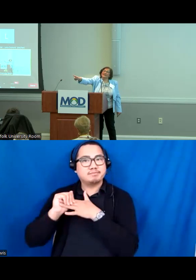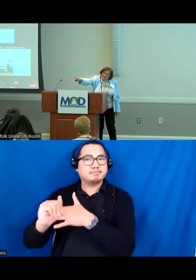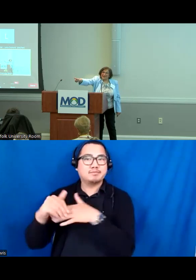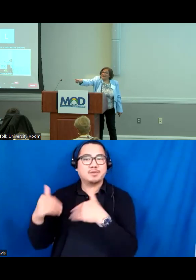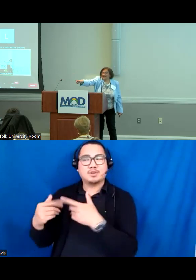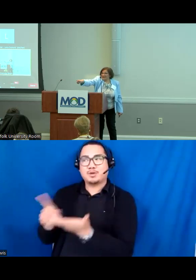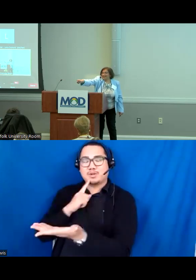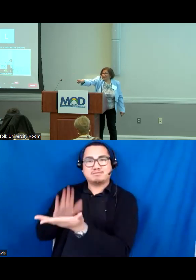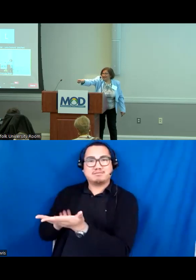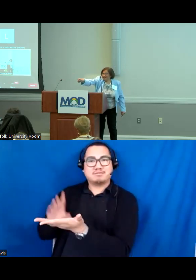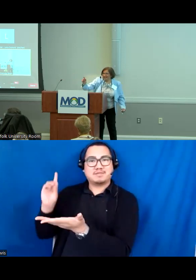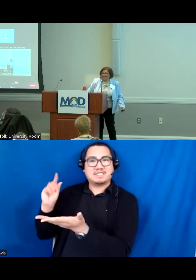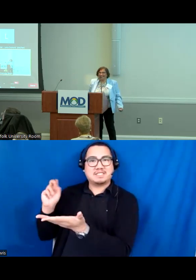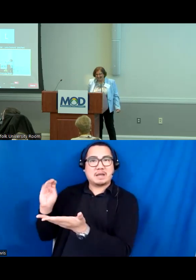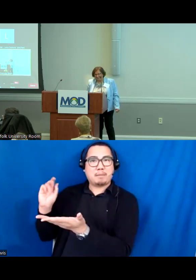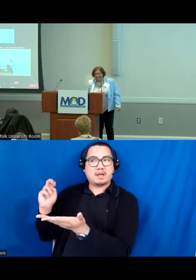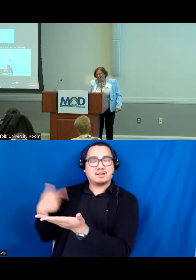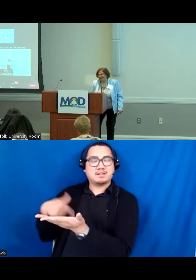boy Dan Manning, I'm telling you.